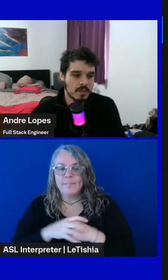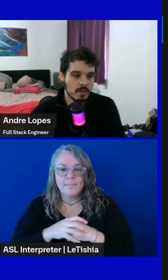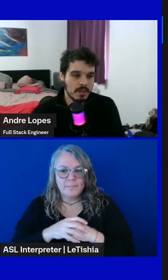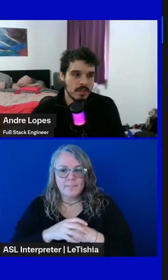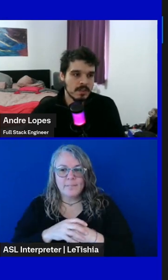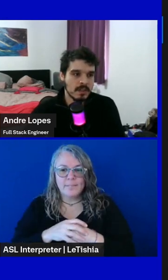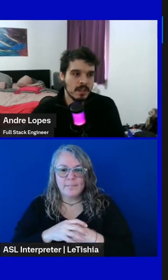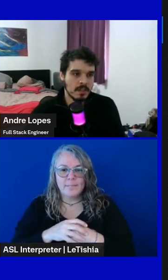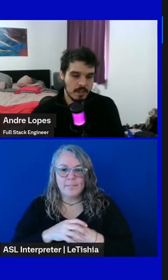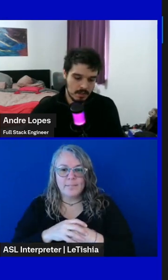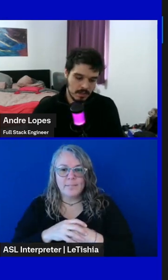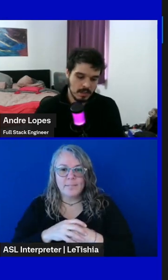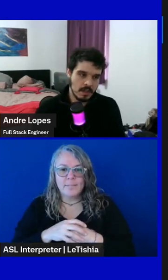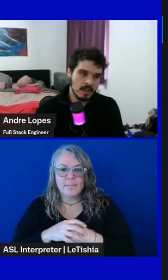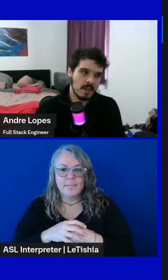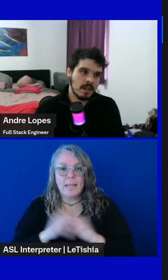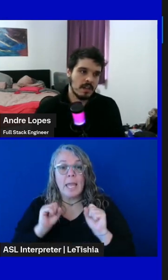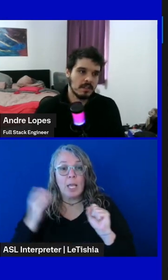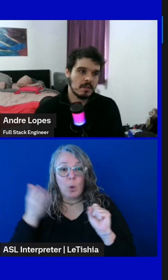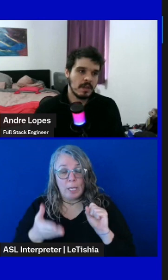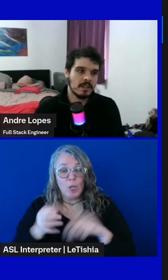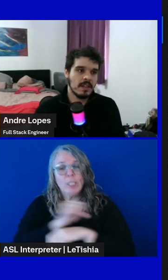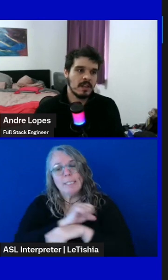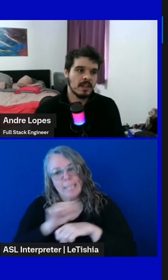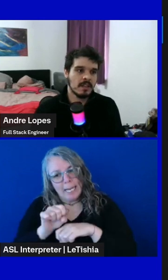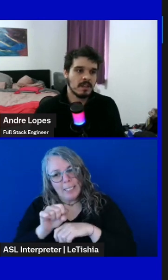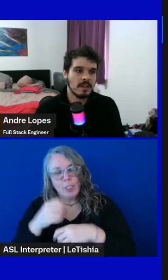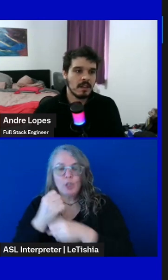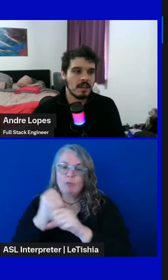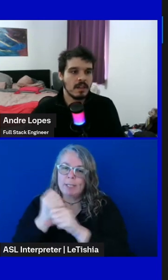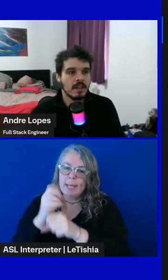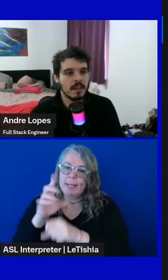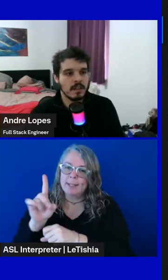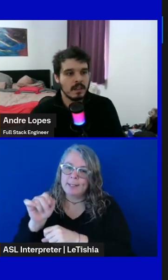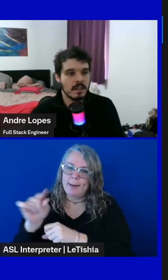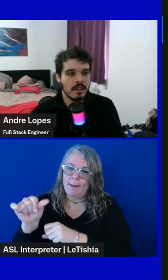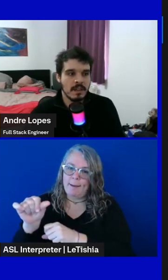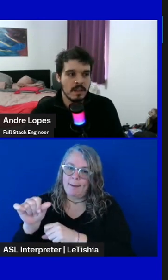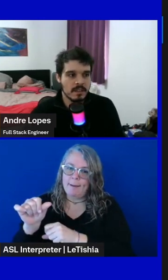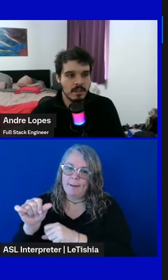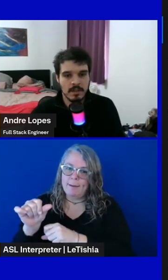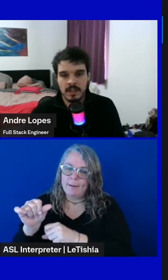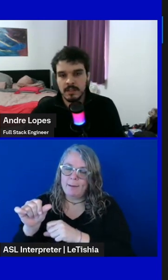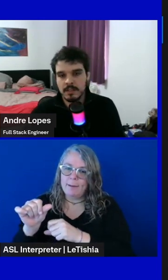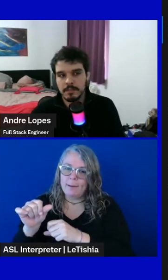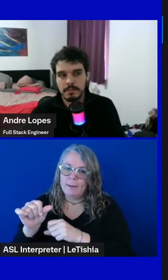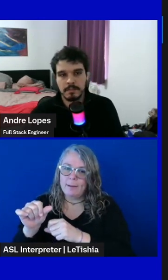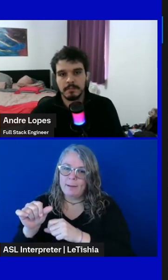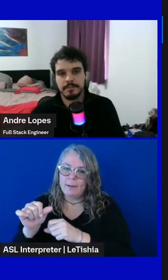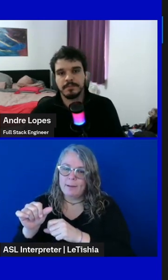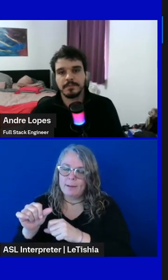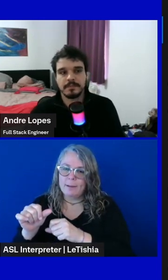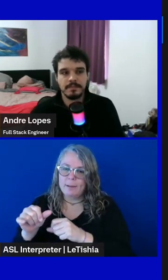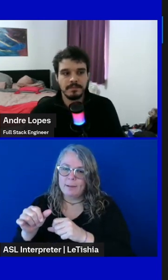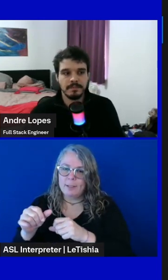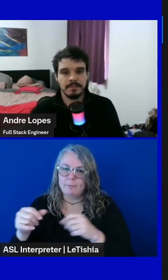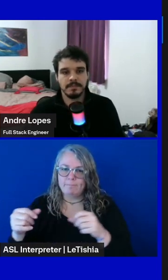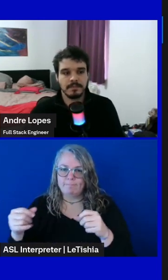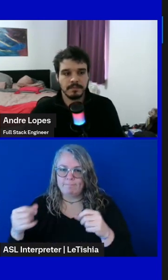I can just go here, stage, add create data, and synchronize.